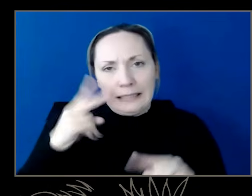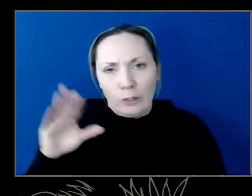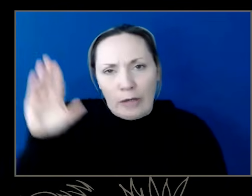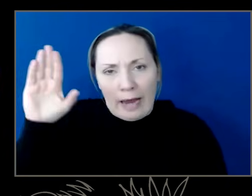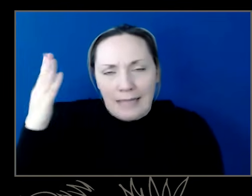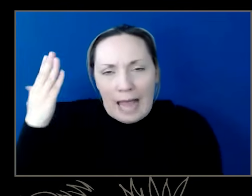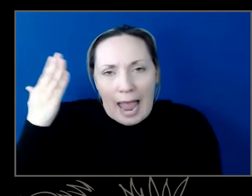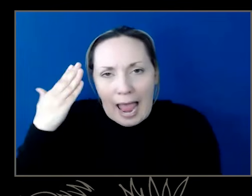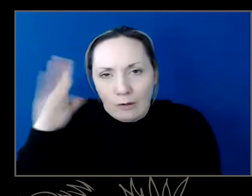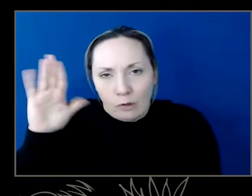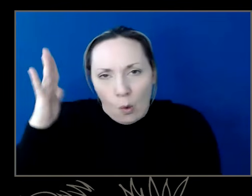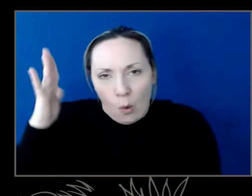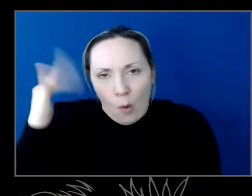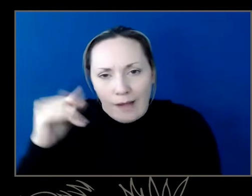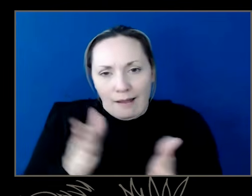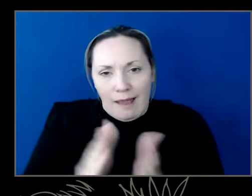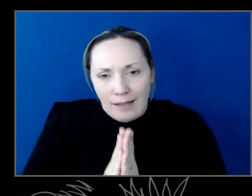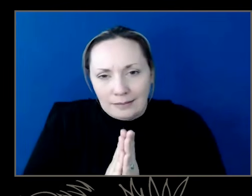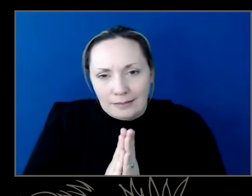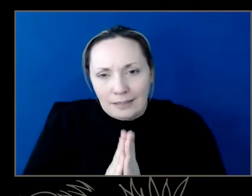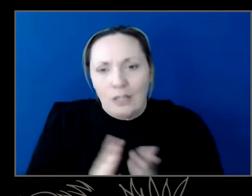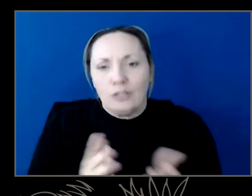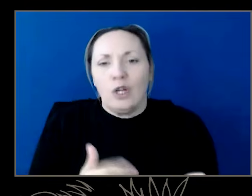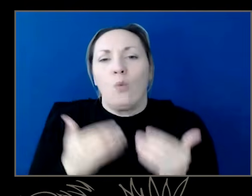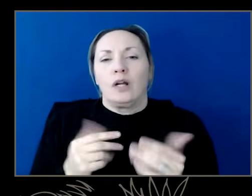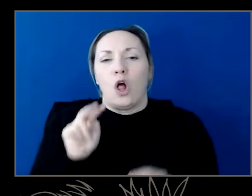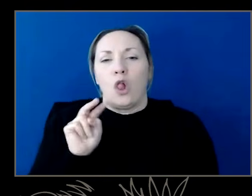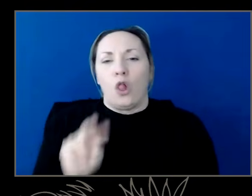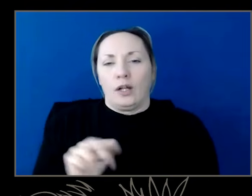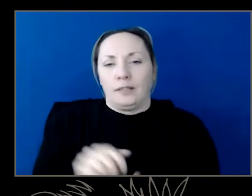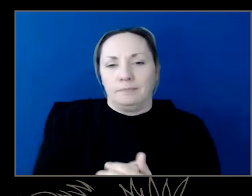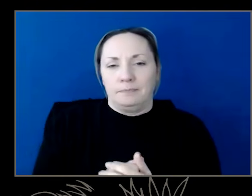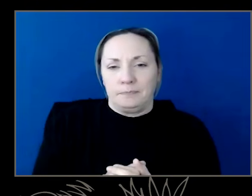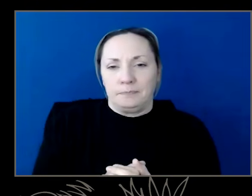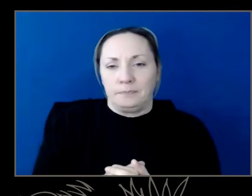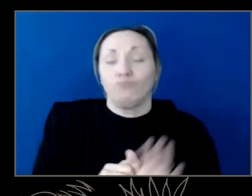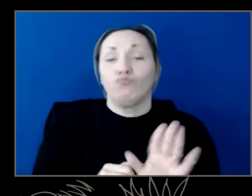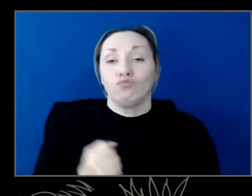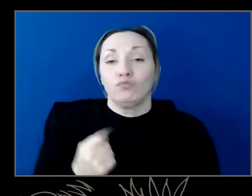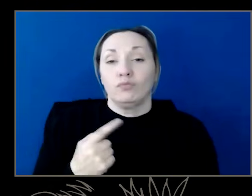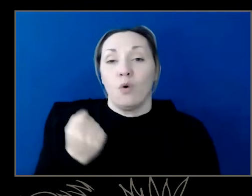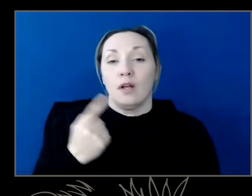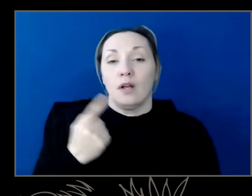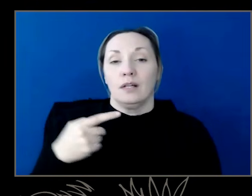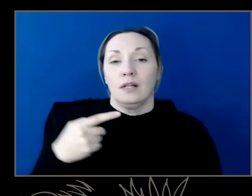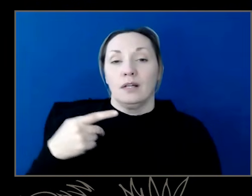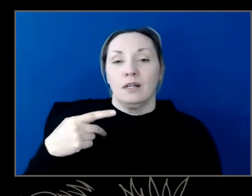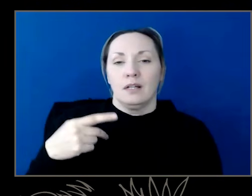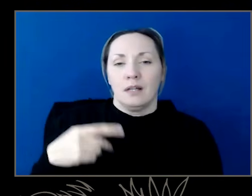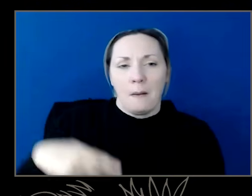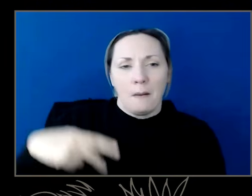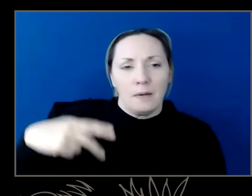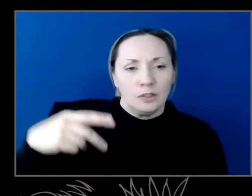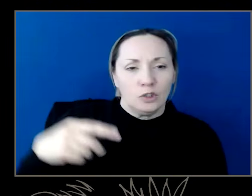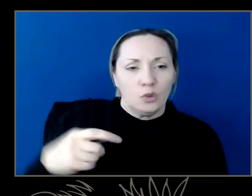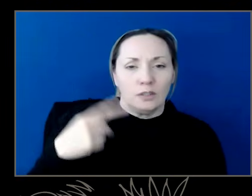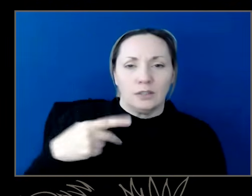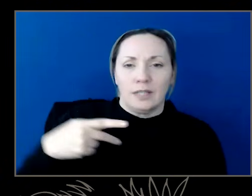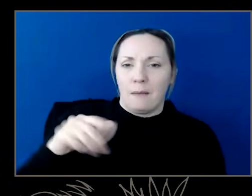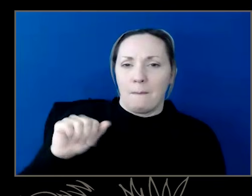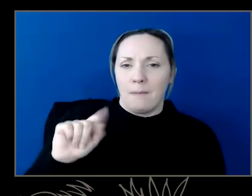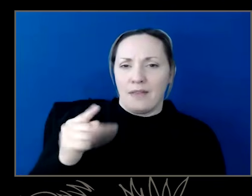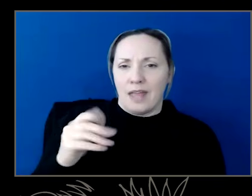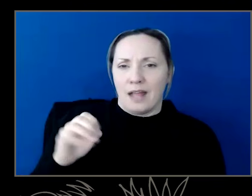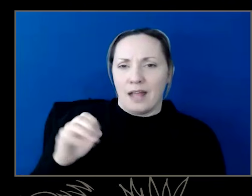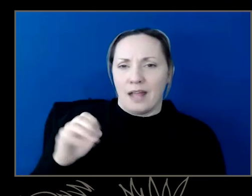that. So we're going to go look at this. So to understand path aliases, we do have to take a step further back and